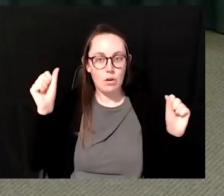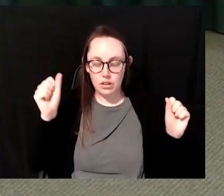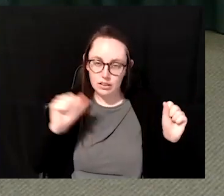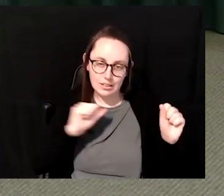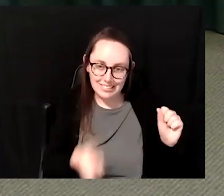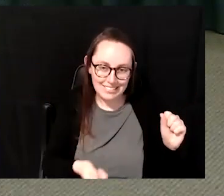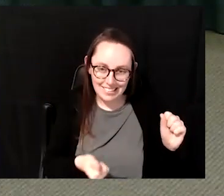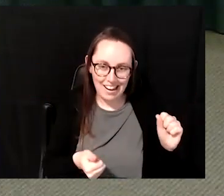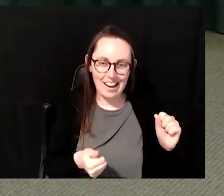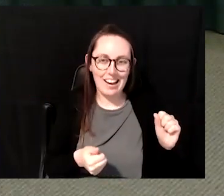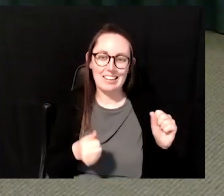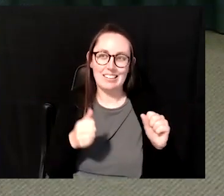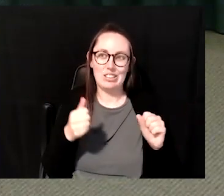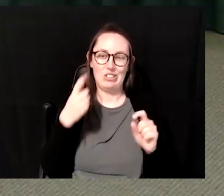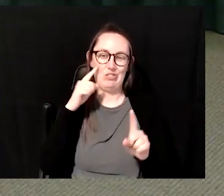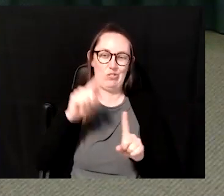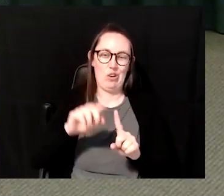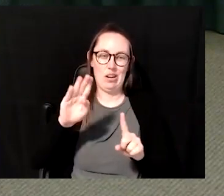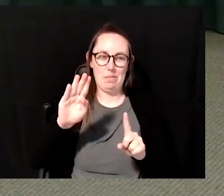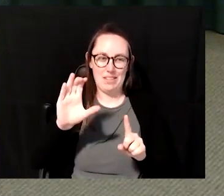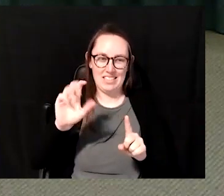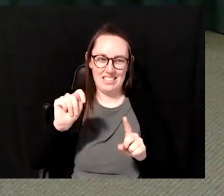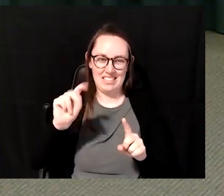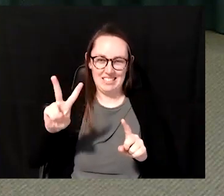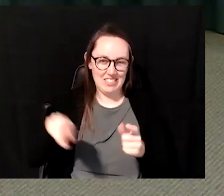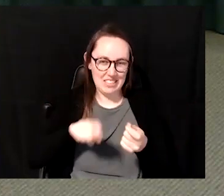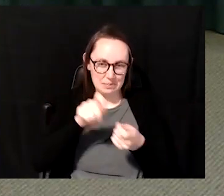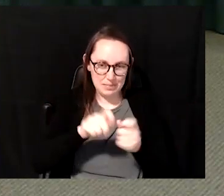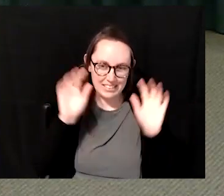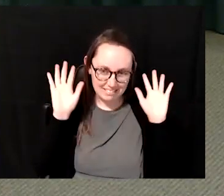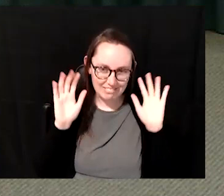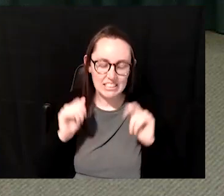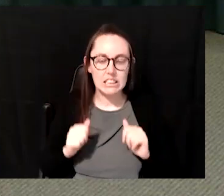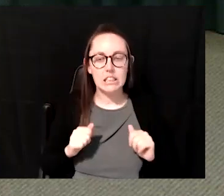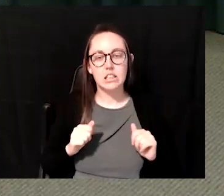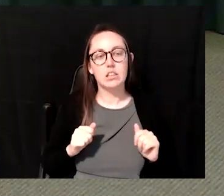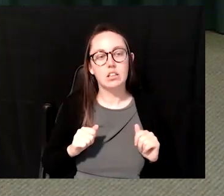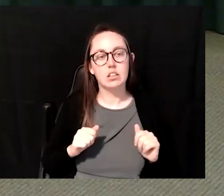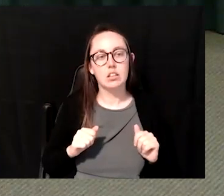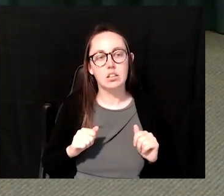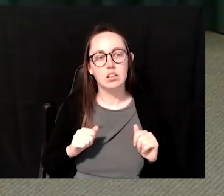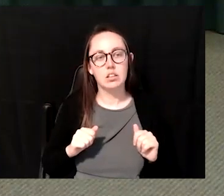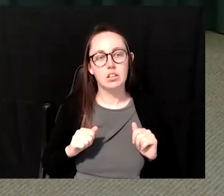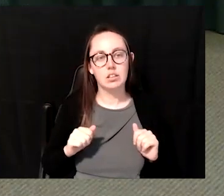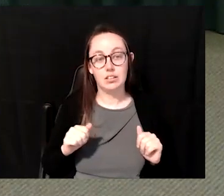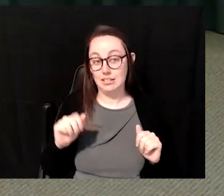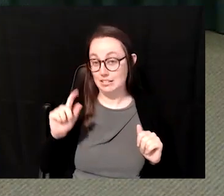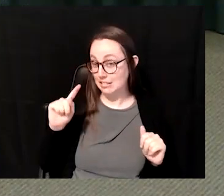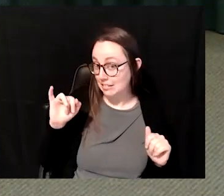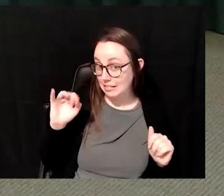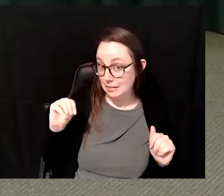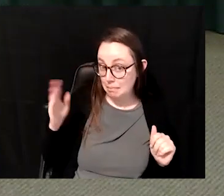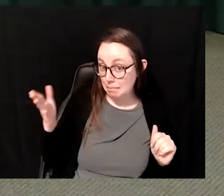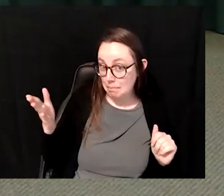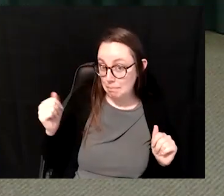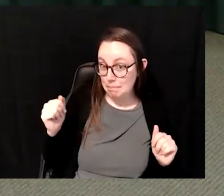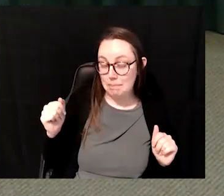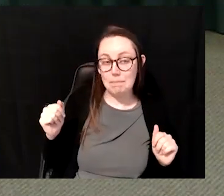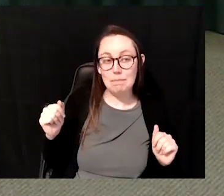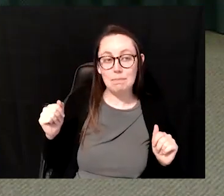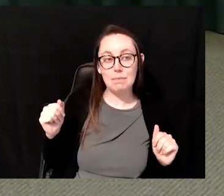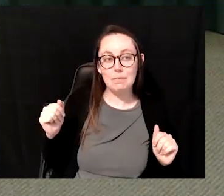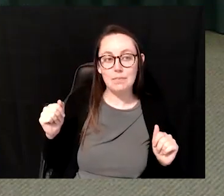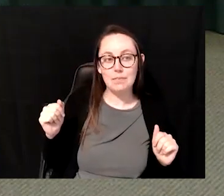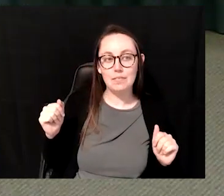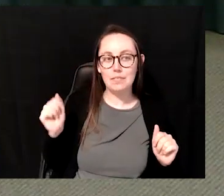um so yeah uh is this starting to uh yeah I